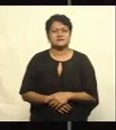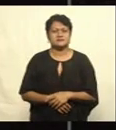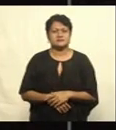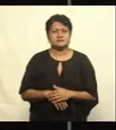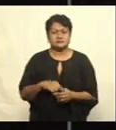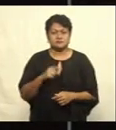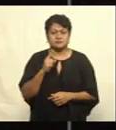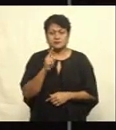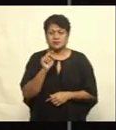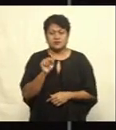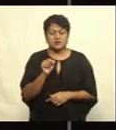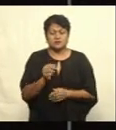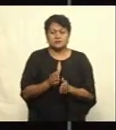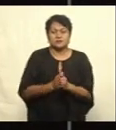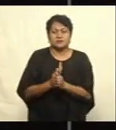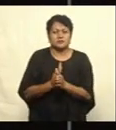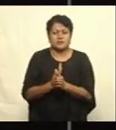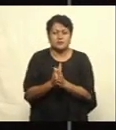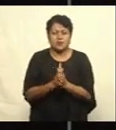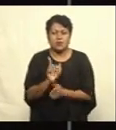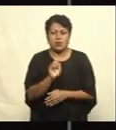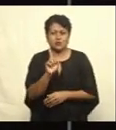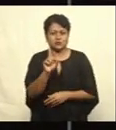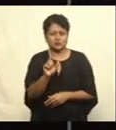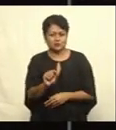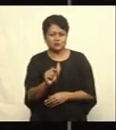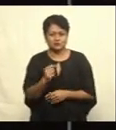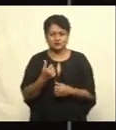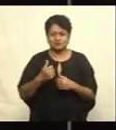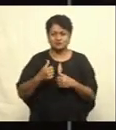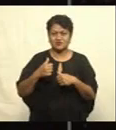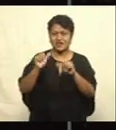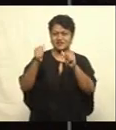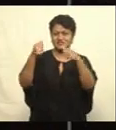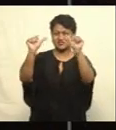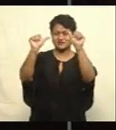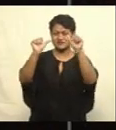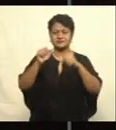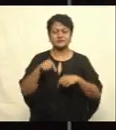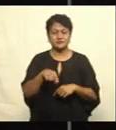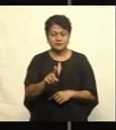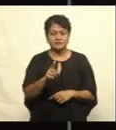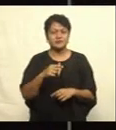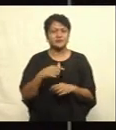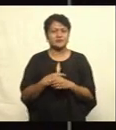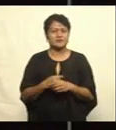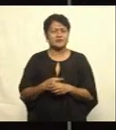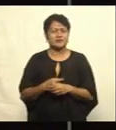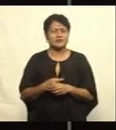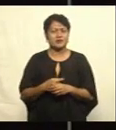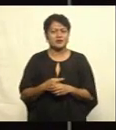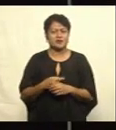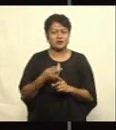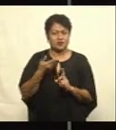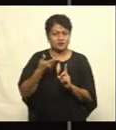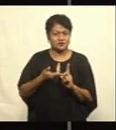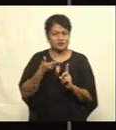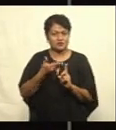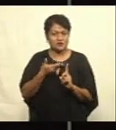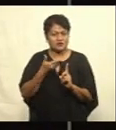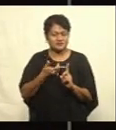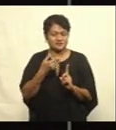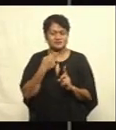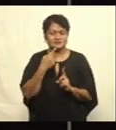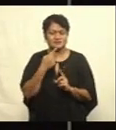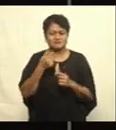One needs to be passionate in what they do in order to thrive. This has been the driving factor behind Dr. Rachel Devi's success